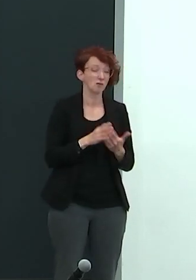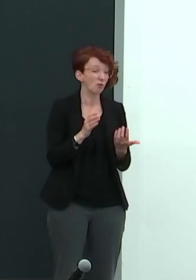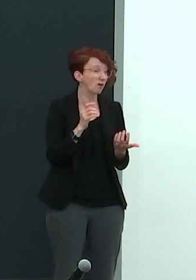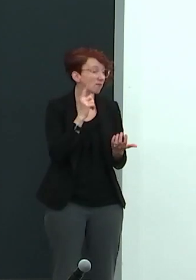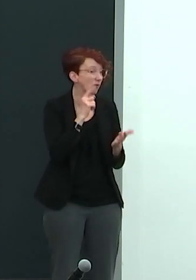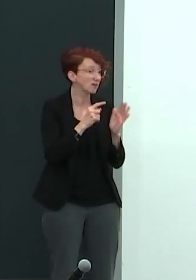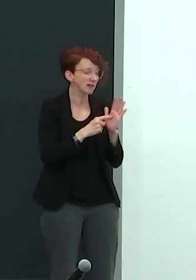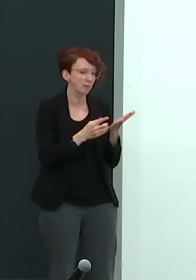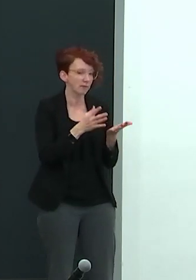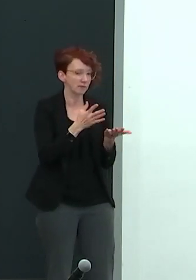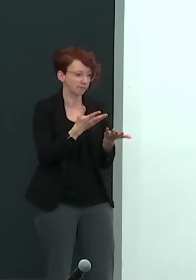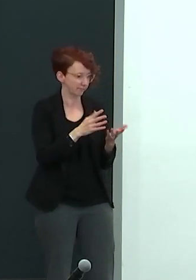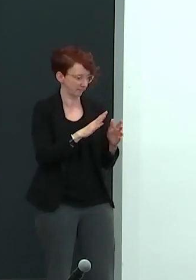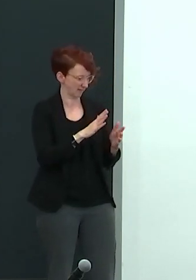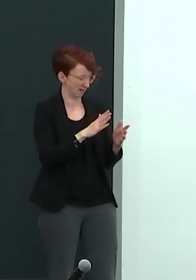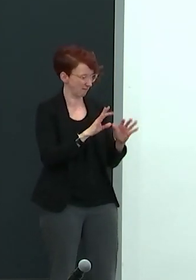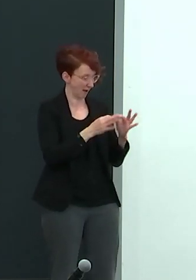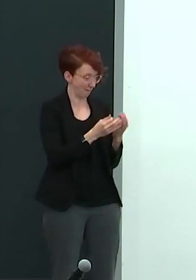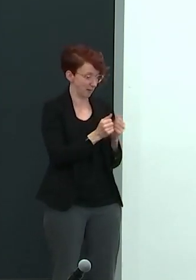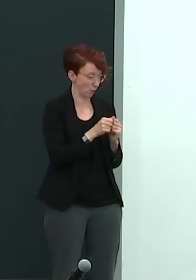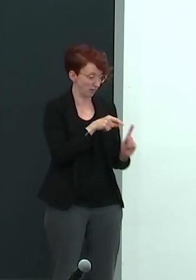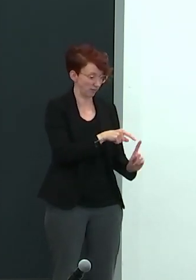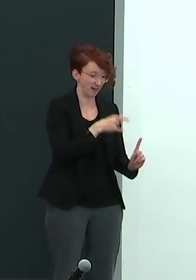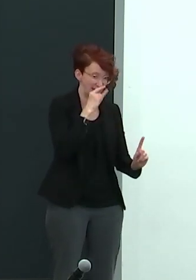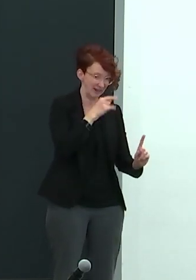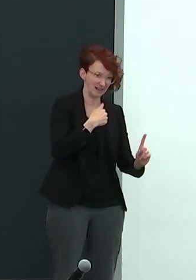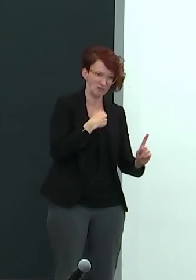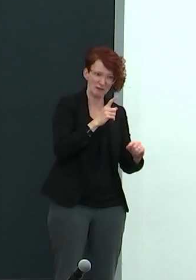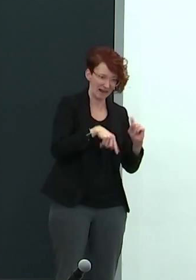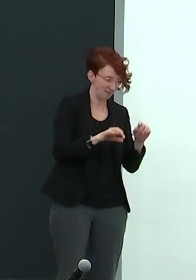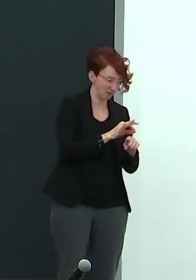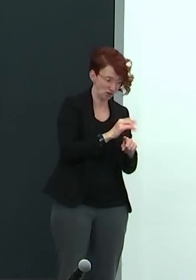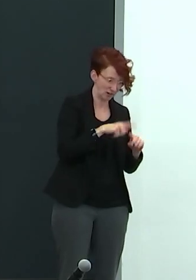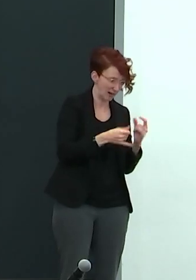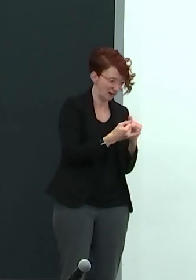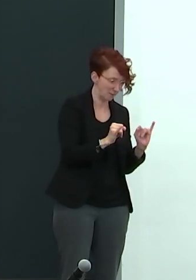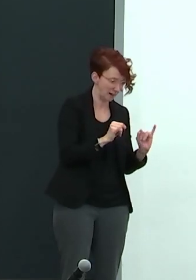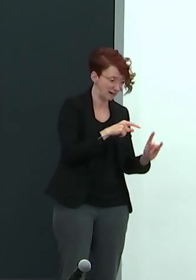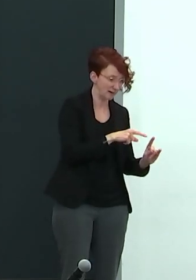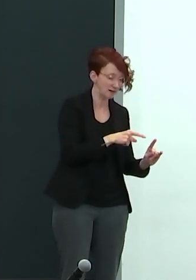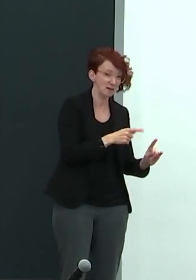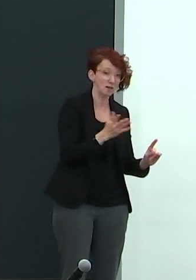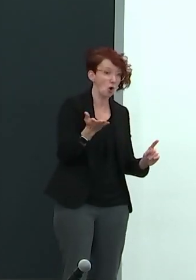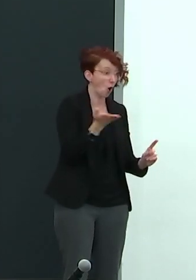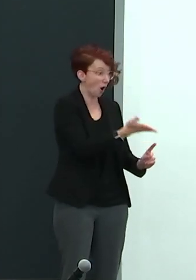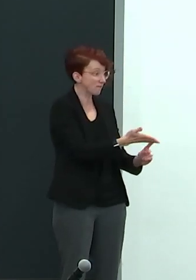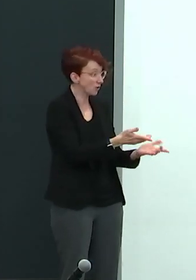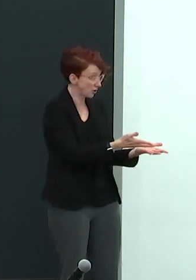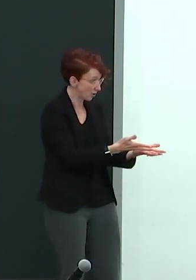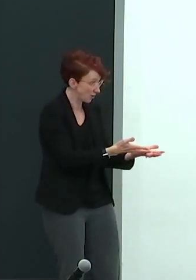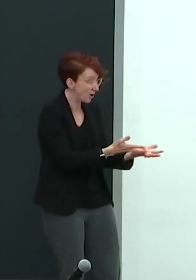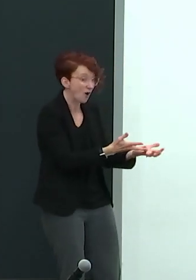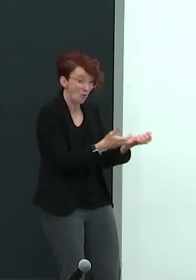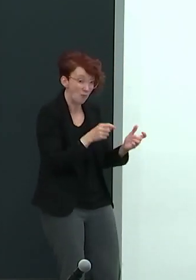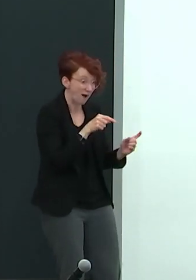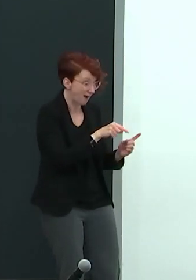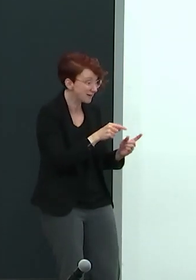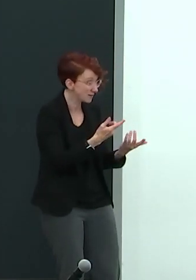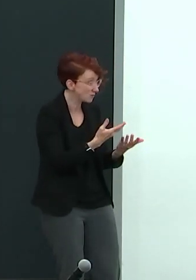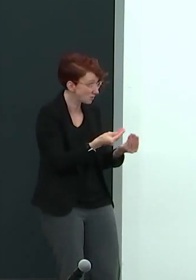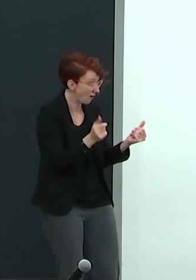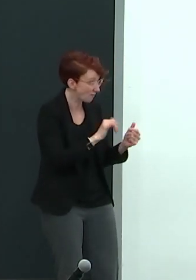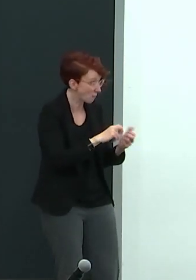struggle with these daily challenges. They would jump at the chance. 3 years ago, my son was assessed for